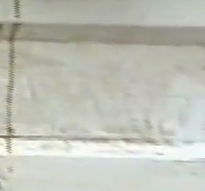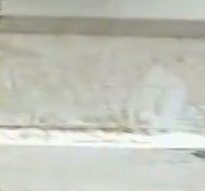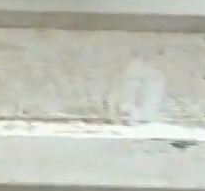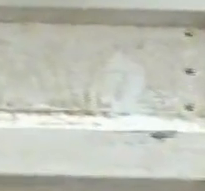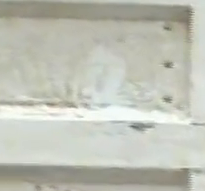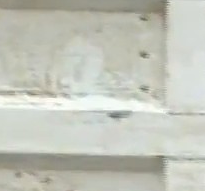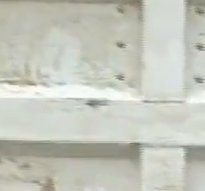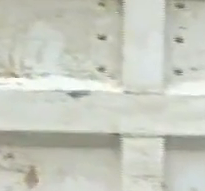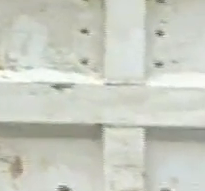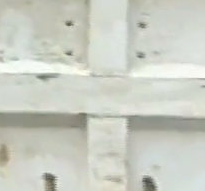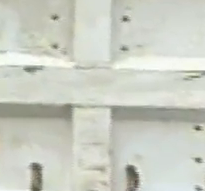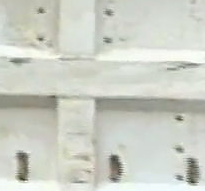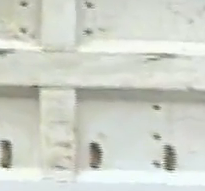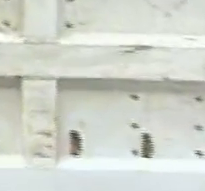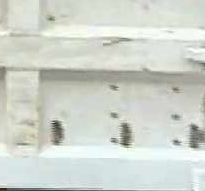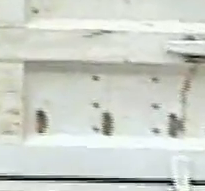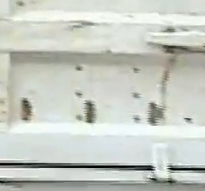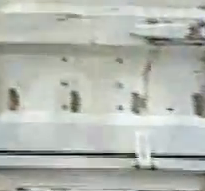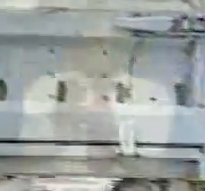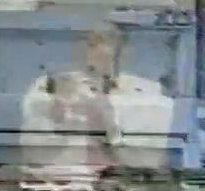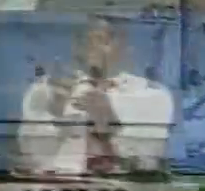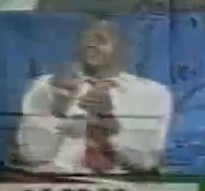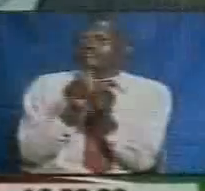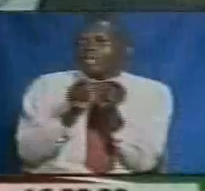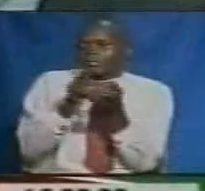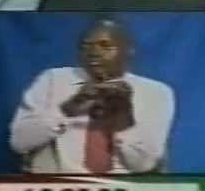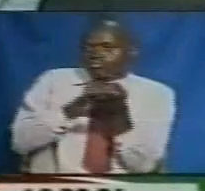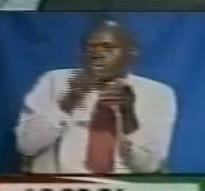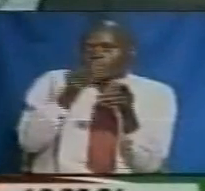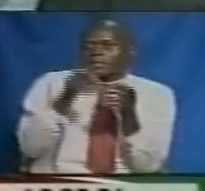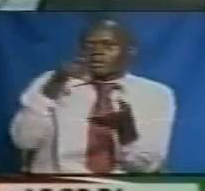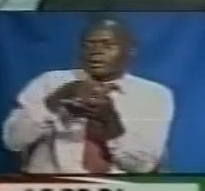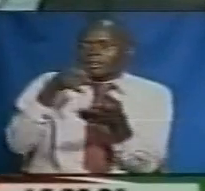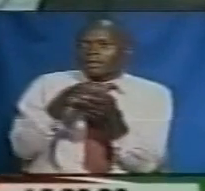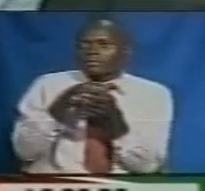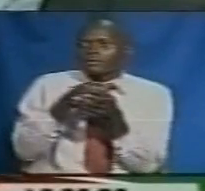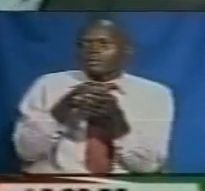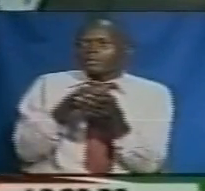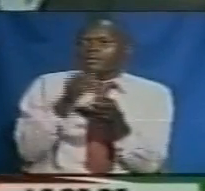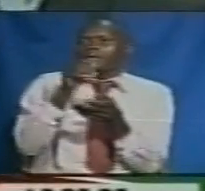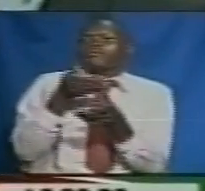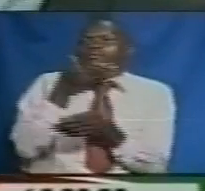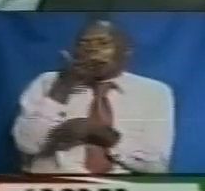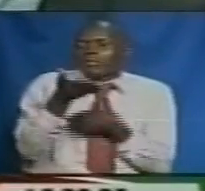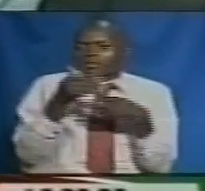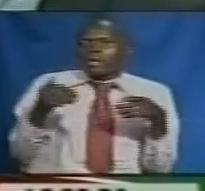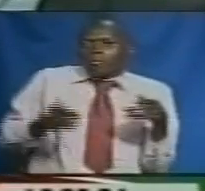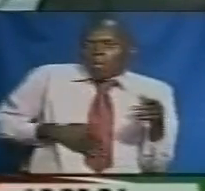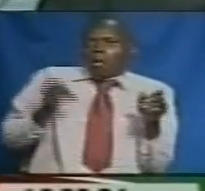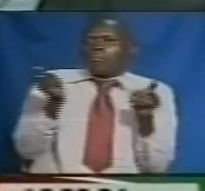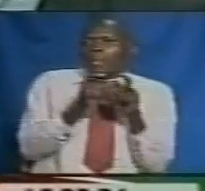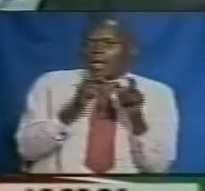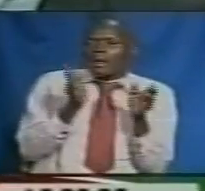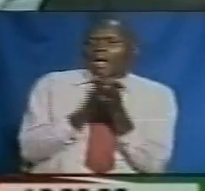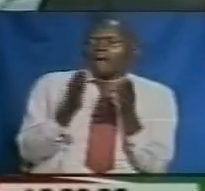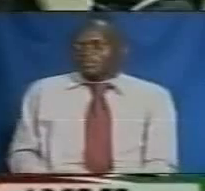contaminated Unimix to look out for symptoms? These include jaundice, vomiting, abdominal pain, and